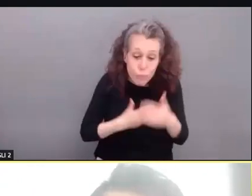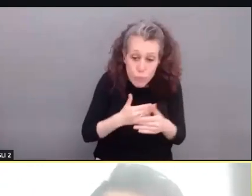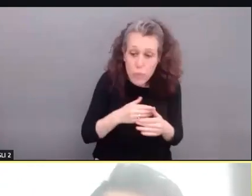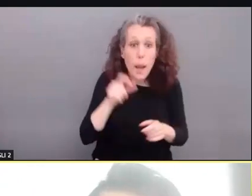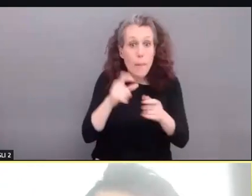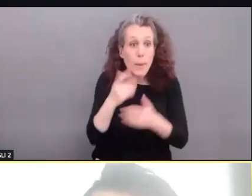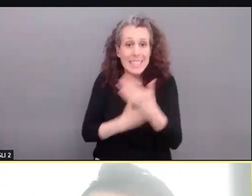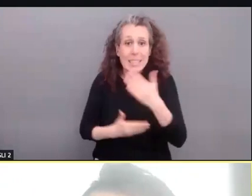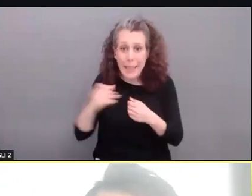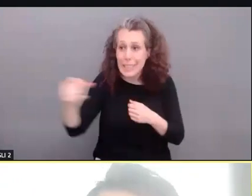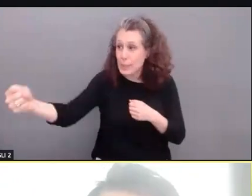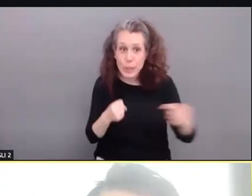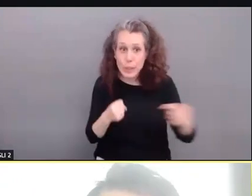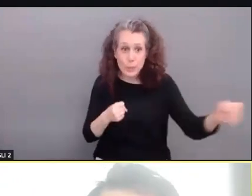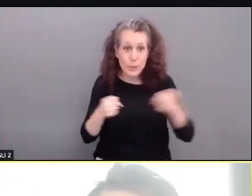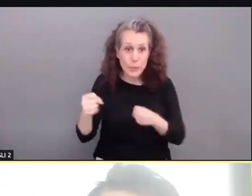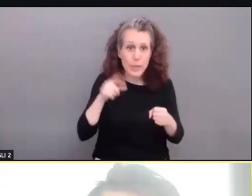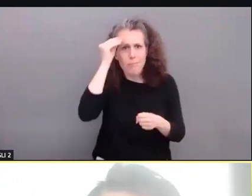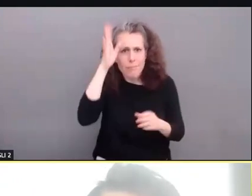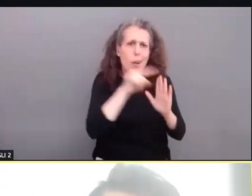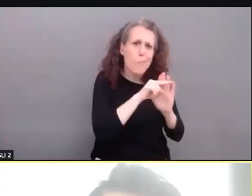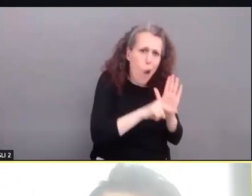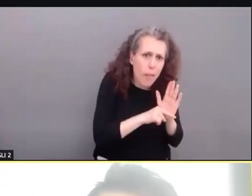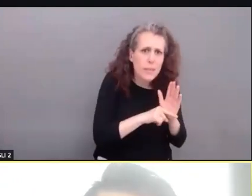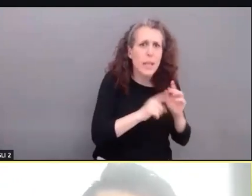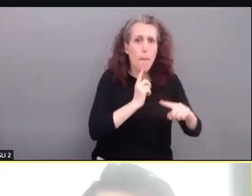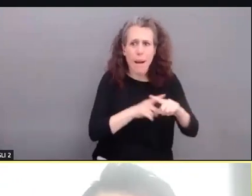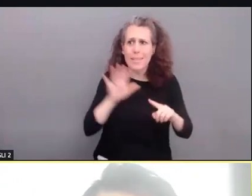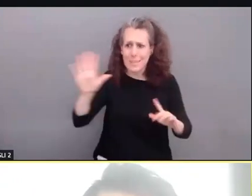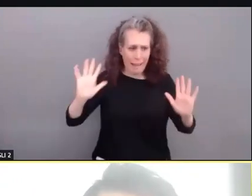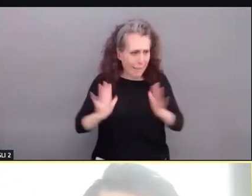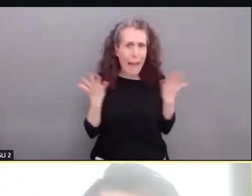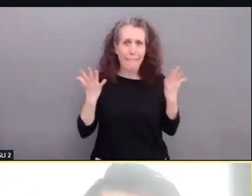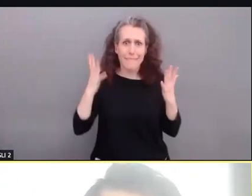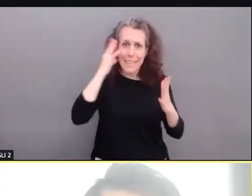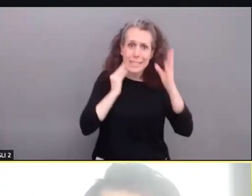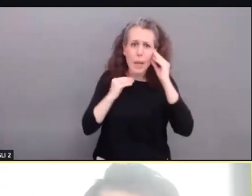policy and technical experts, but their experiential experience gives a lot of